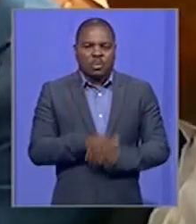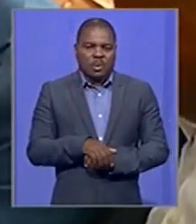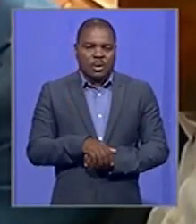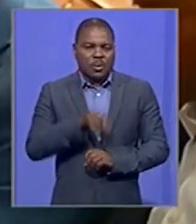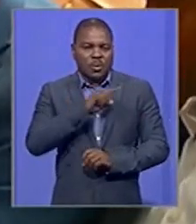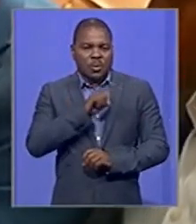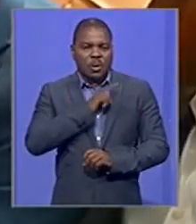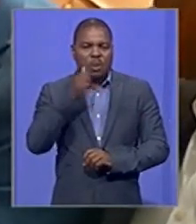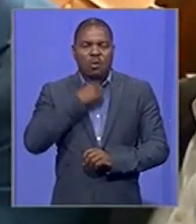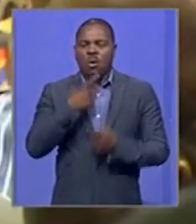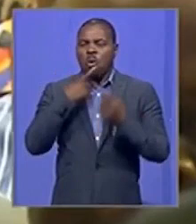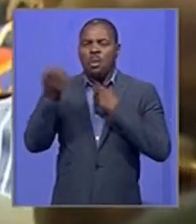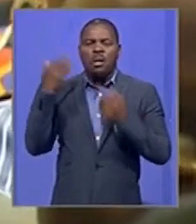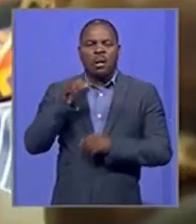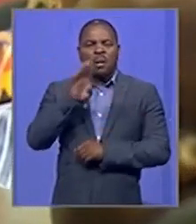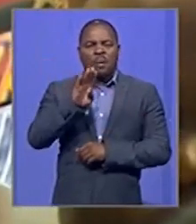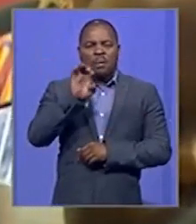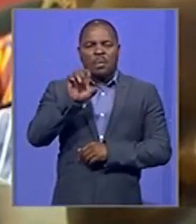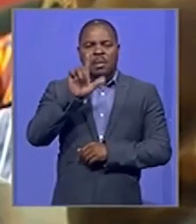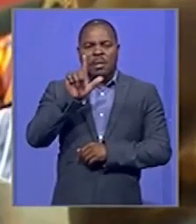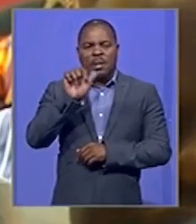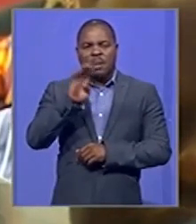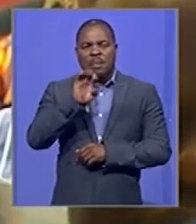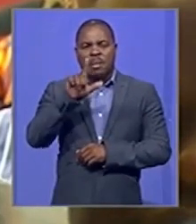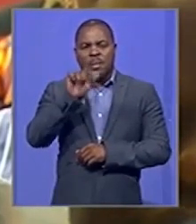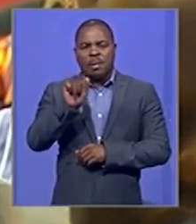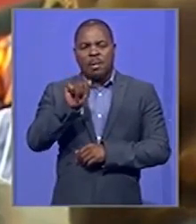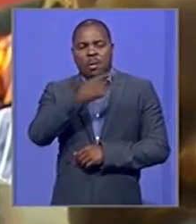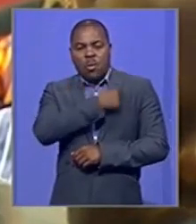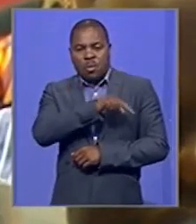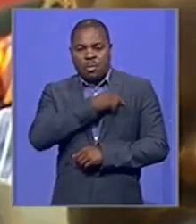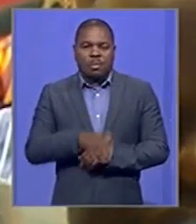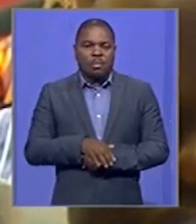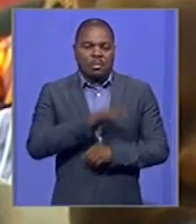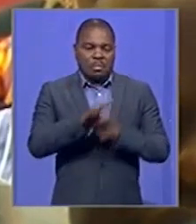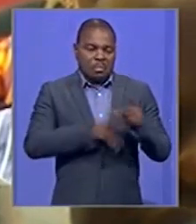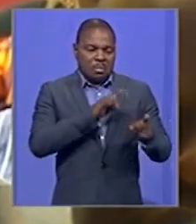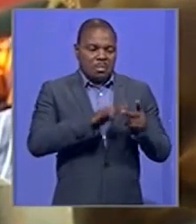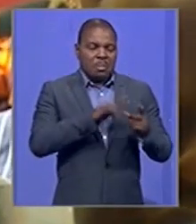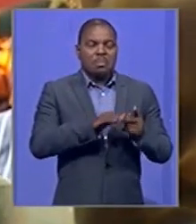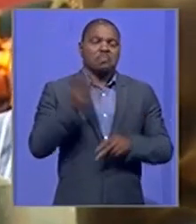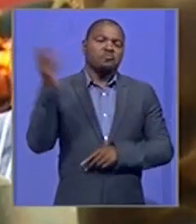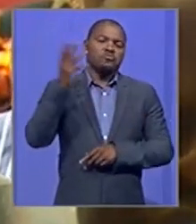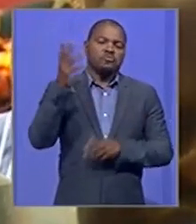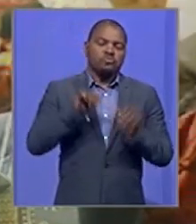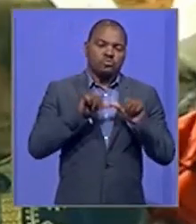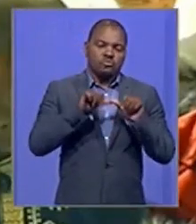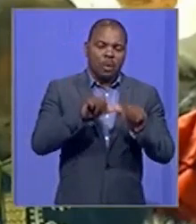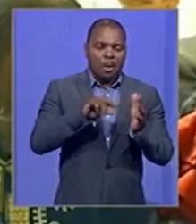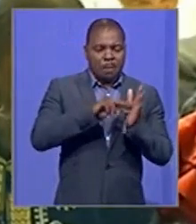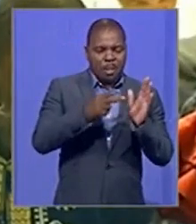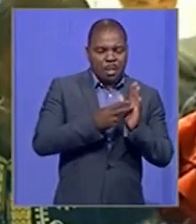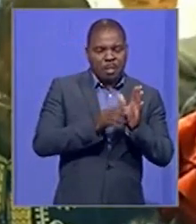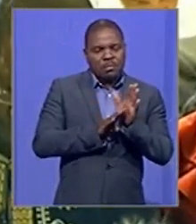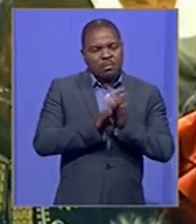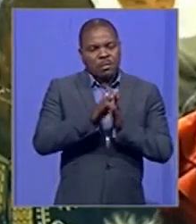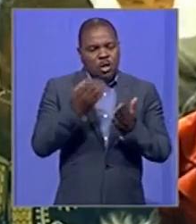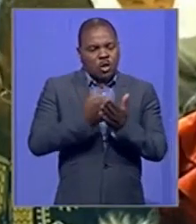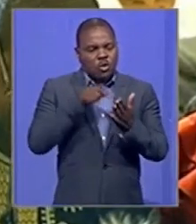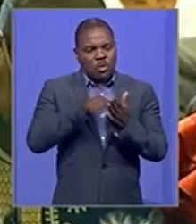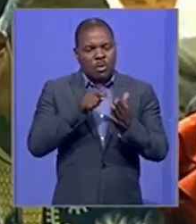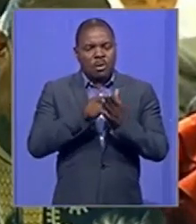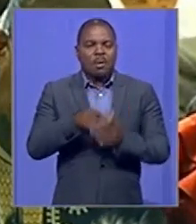jwa Bela-Bela. Fa puo e tswelela pele, maano a kgodiso ya ikonomi ya profense a ne a tlhagelela kwa setlhoeng sa puo ya